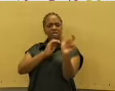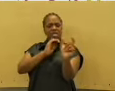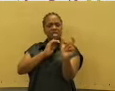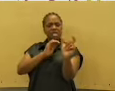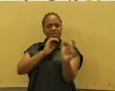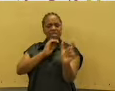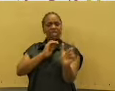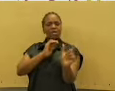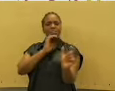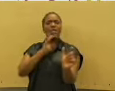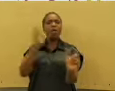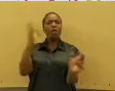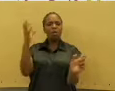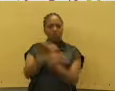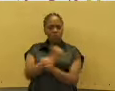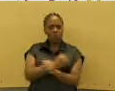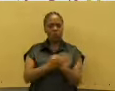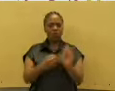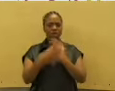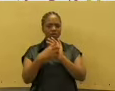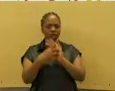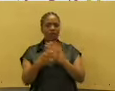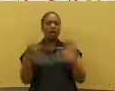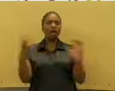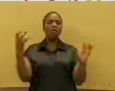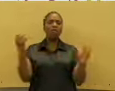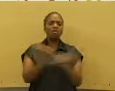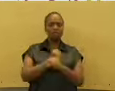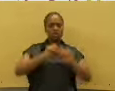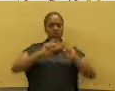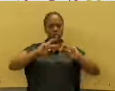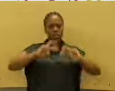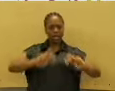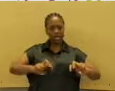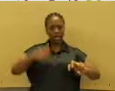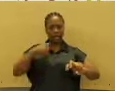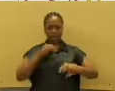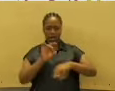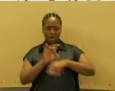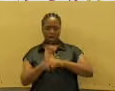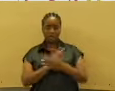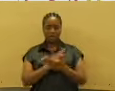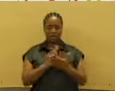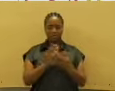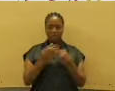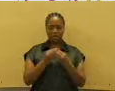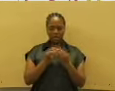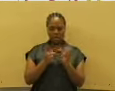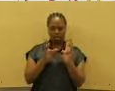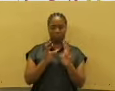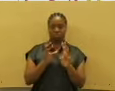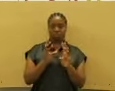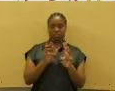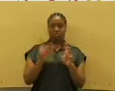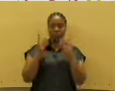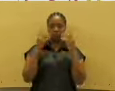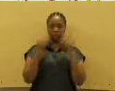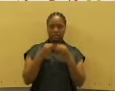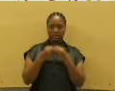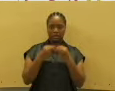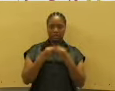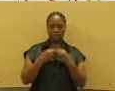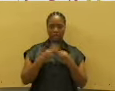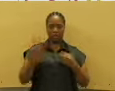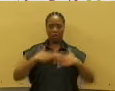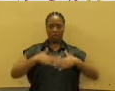and quotes from research, to policy, to my little tidbit about shows that I watch where people try and do dangerous things to themselves in